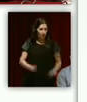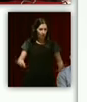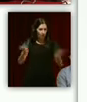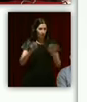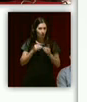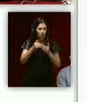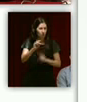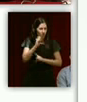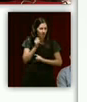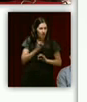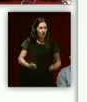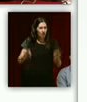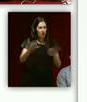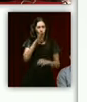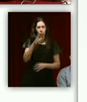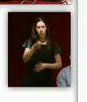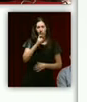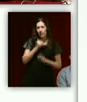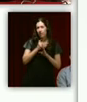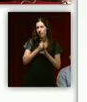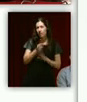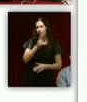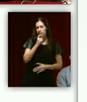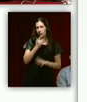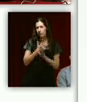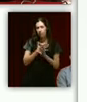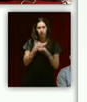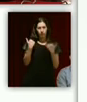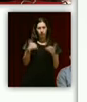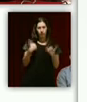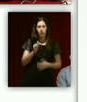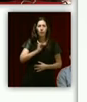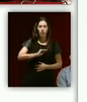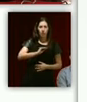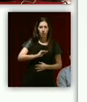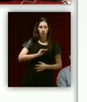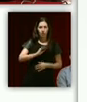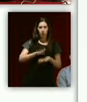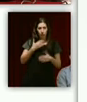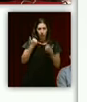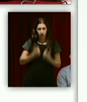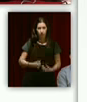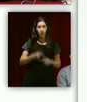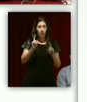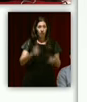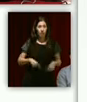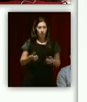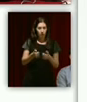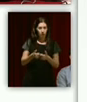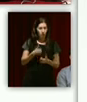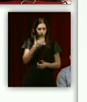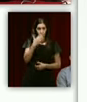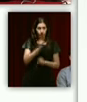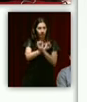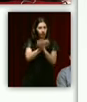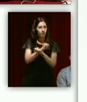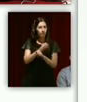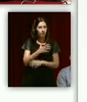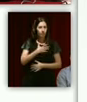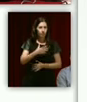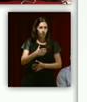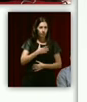my friends, but I can't do anything because of the difficulties of the games and the joystick.